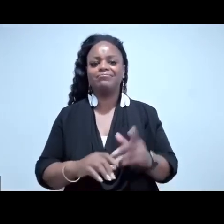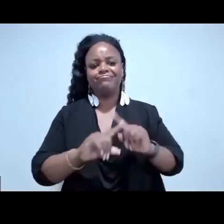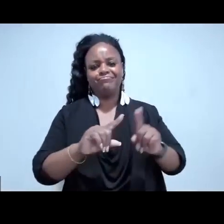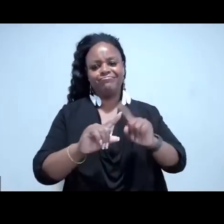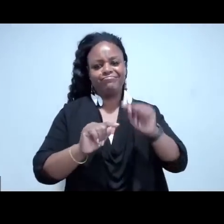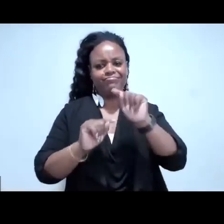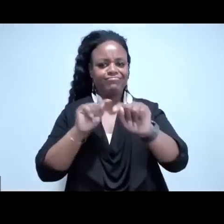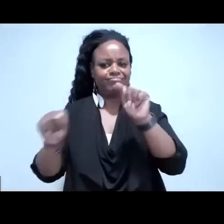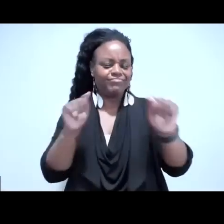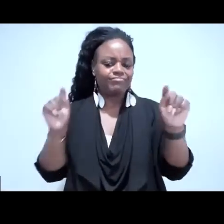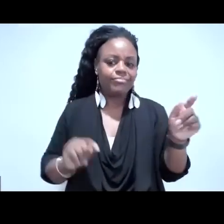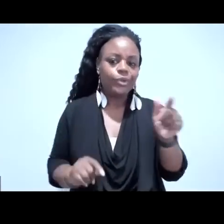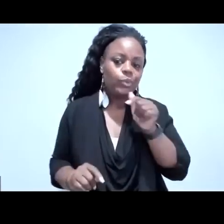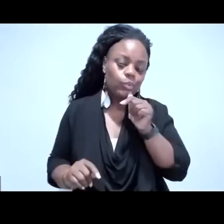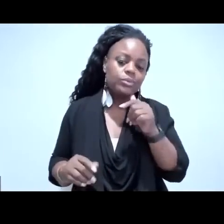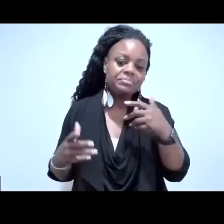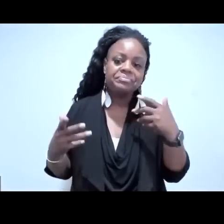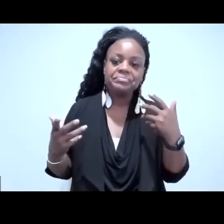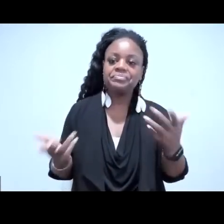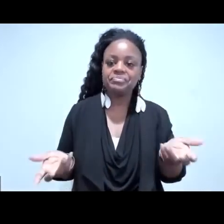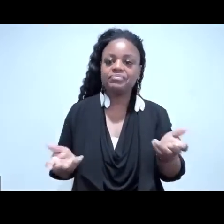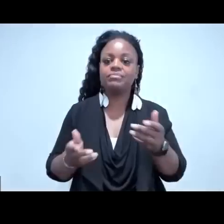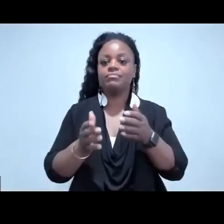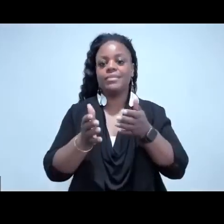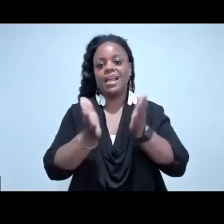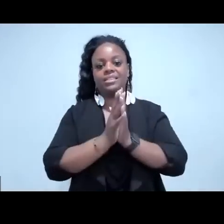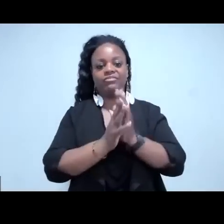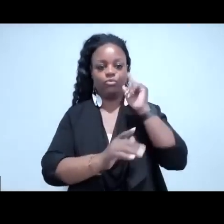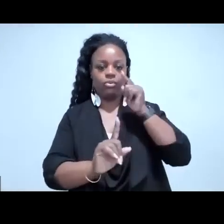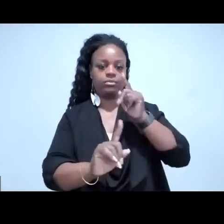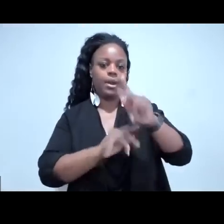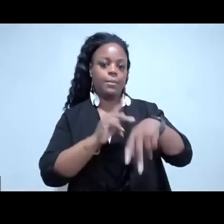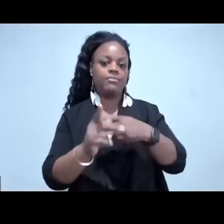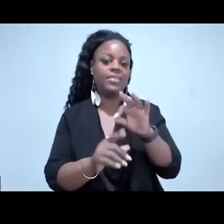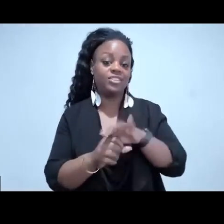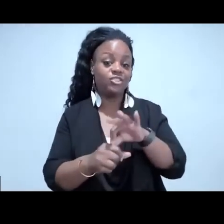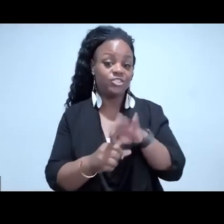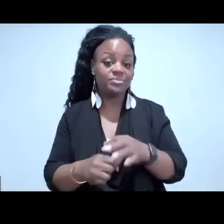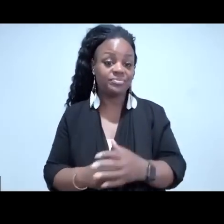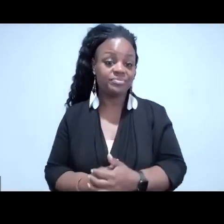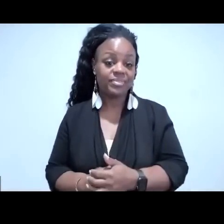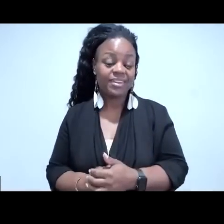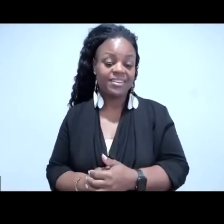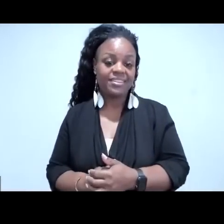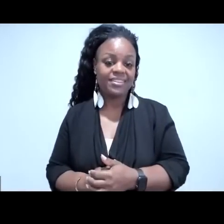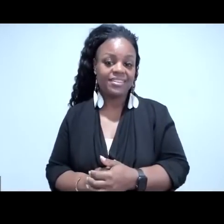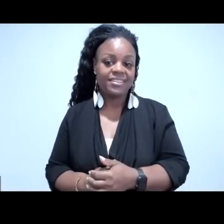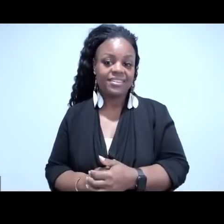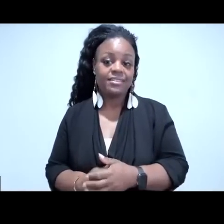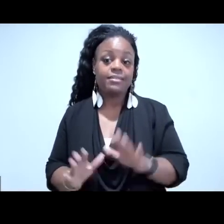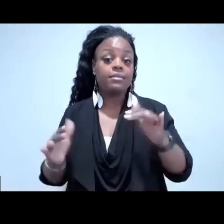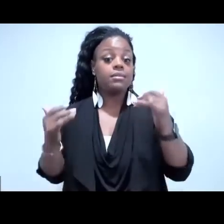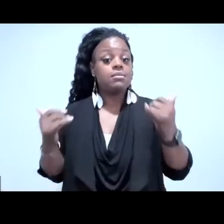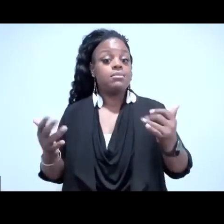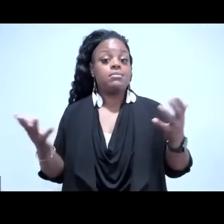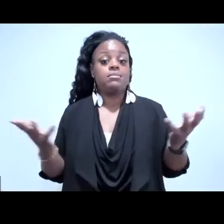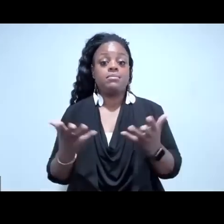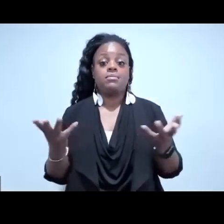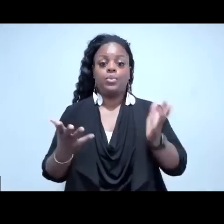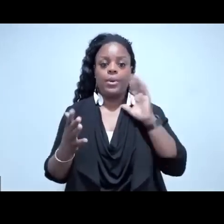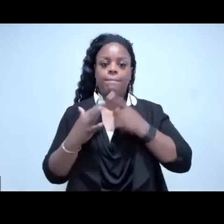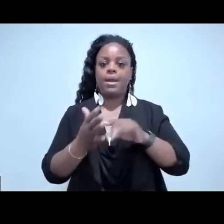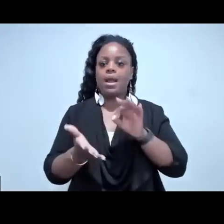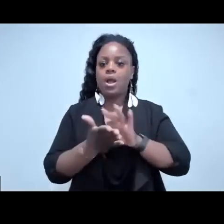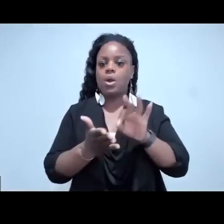in just a few minutes, the NLRB will begin counting votes to determine whether a Trader Joe's in Hadley, Massachusetts will become the nation's